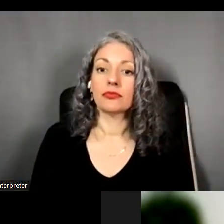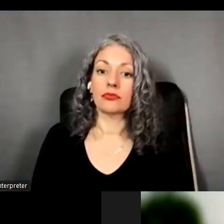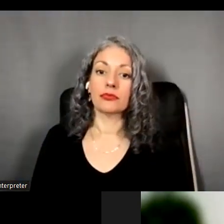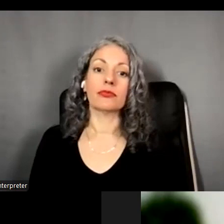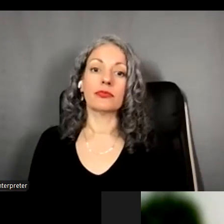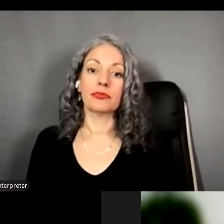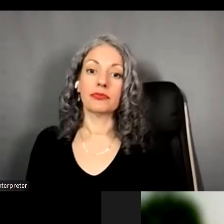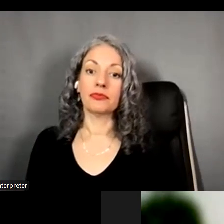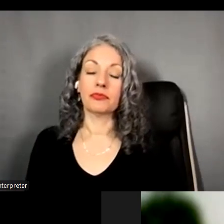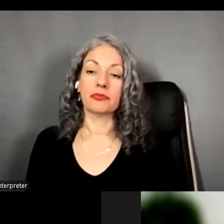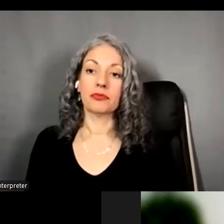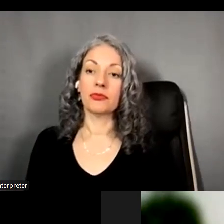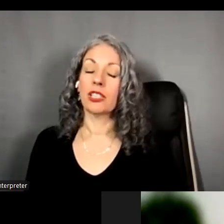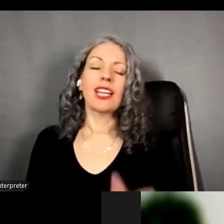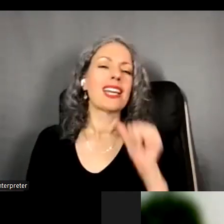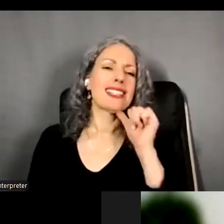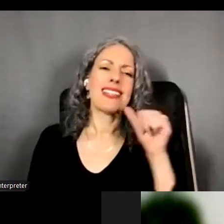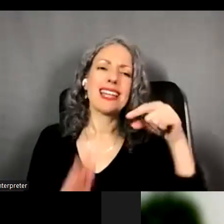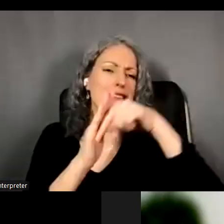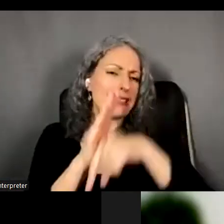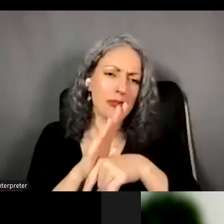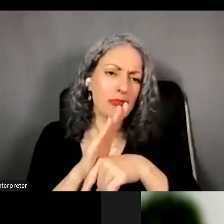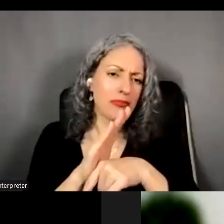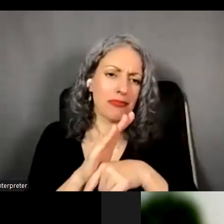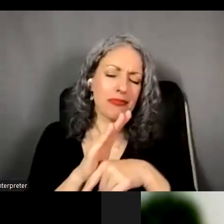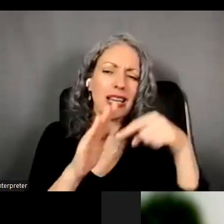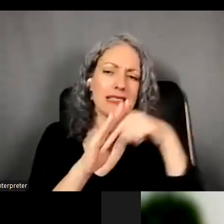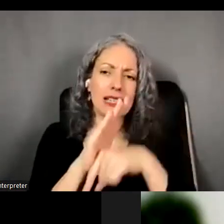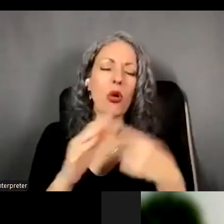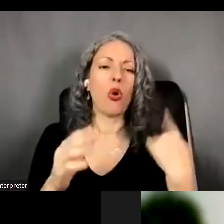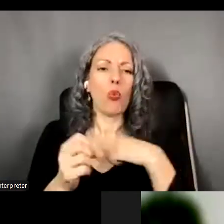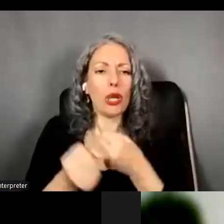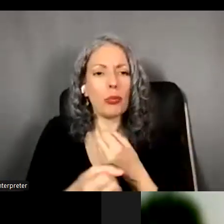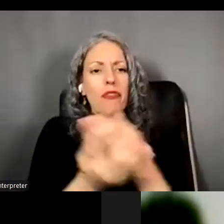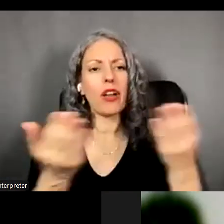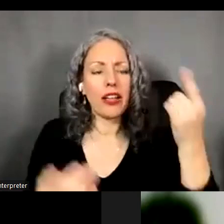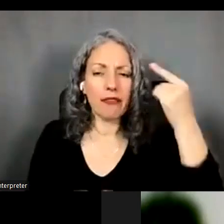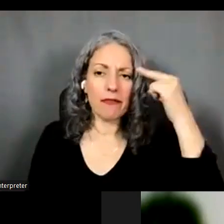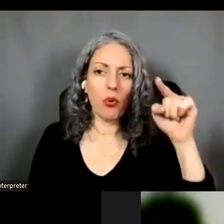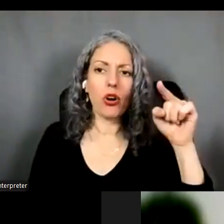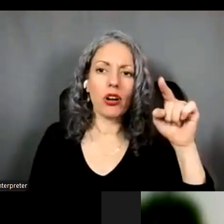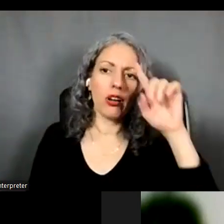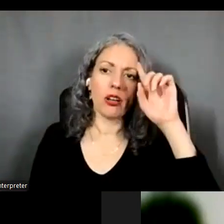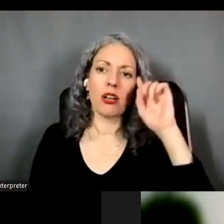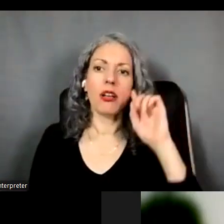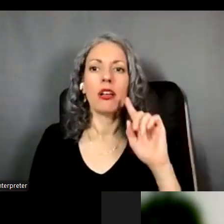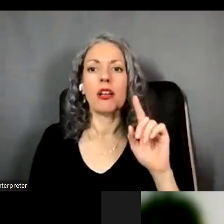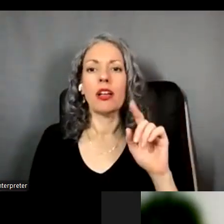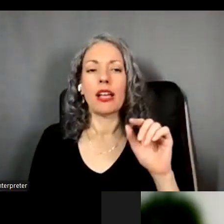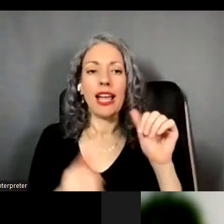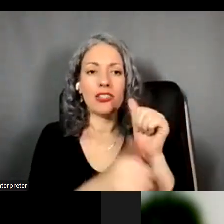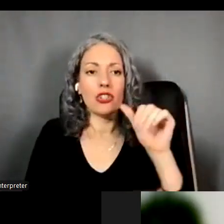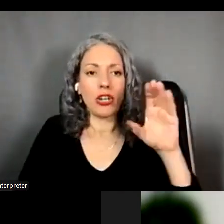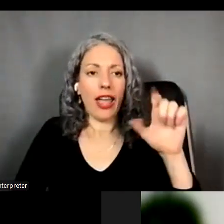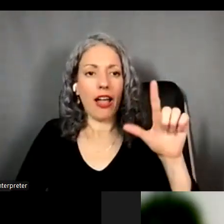too extensive. We provide for under CalAIM, we're currently